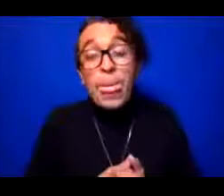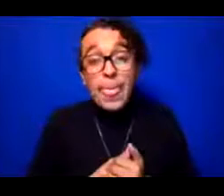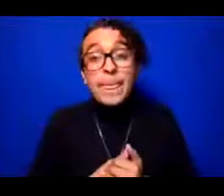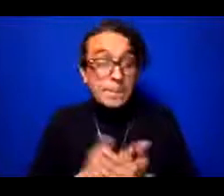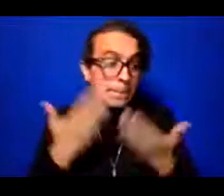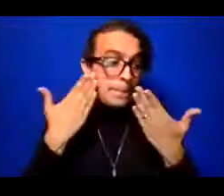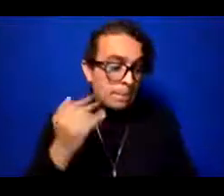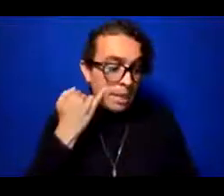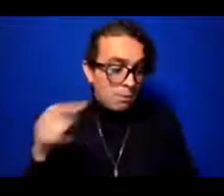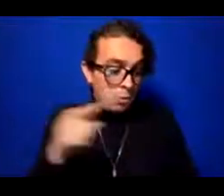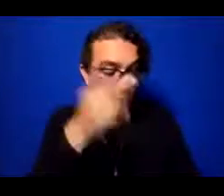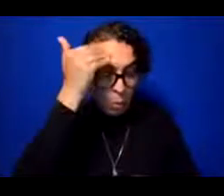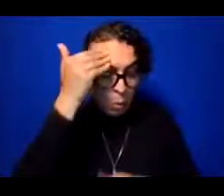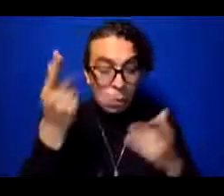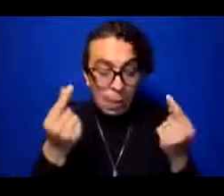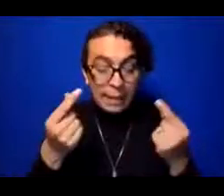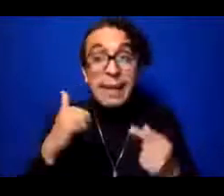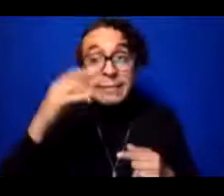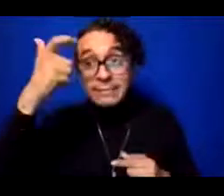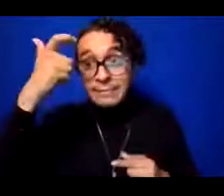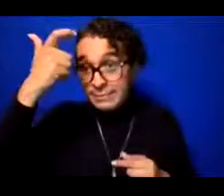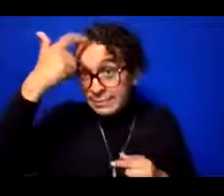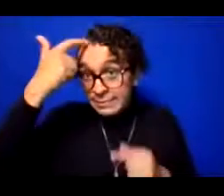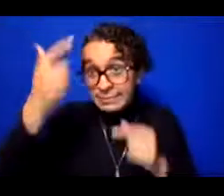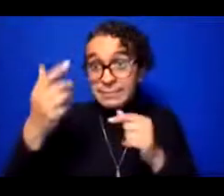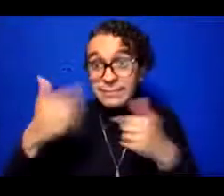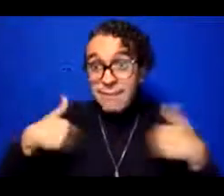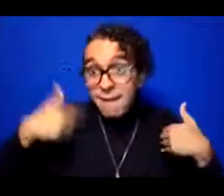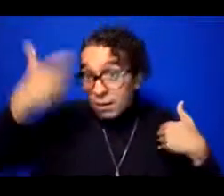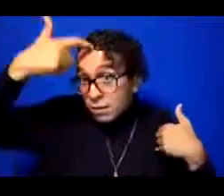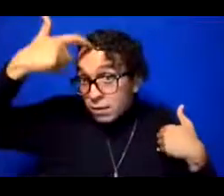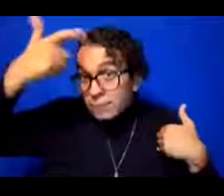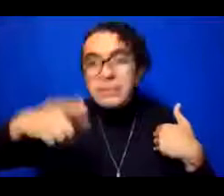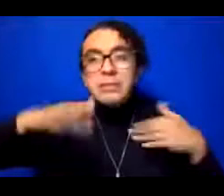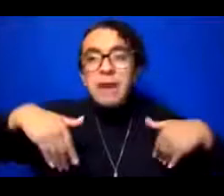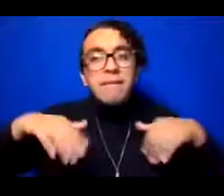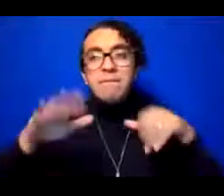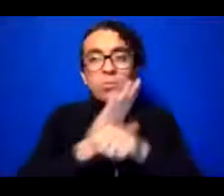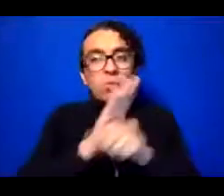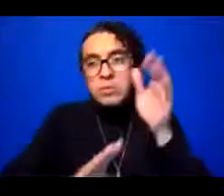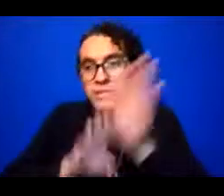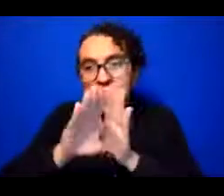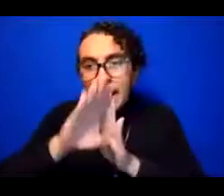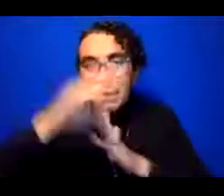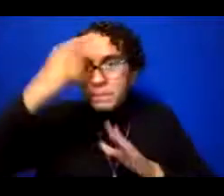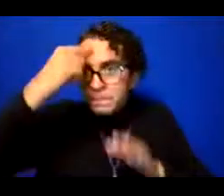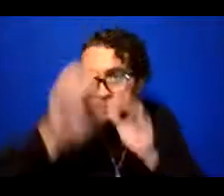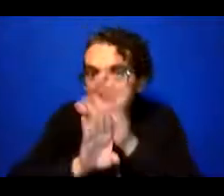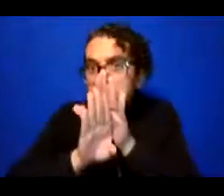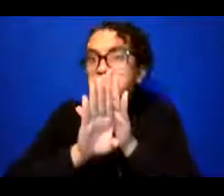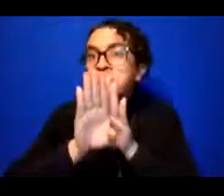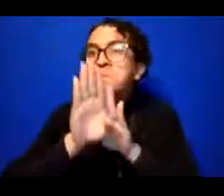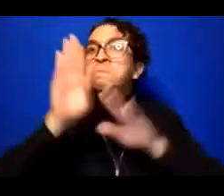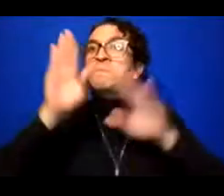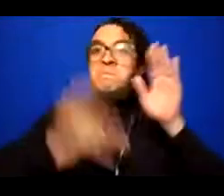if you've probably heard this, that, teens' frontal lobes haven't quite fully matured, and that's true. But the other complicating